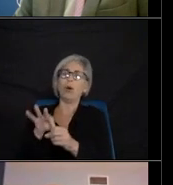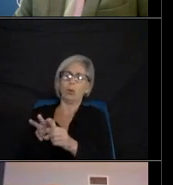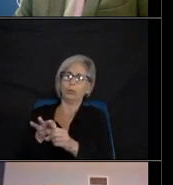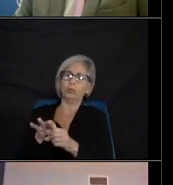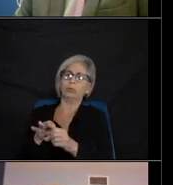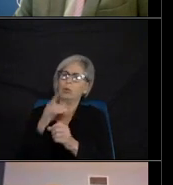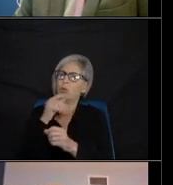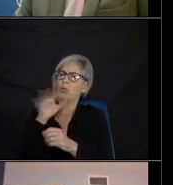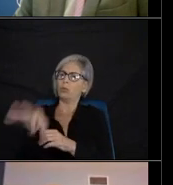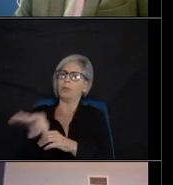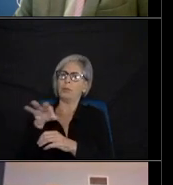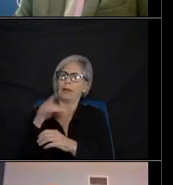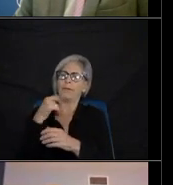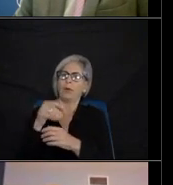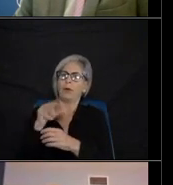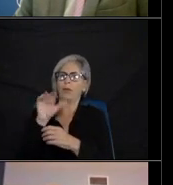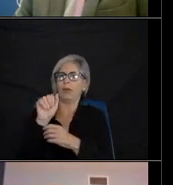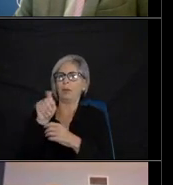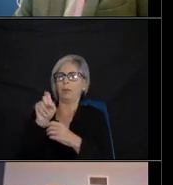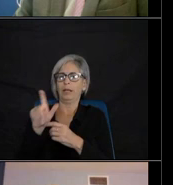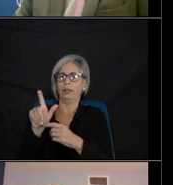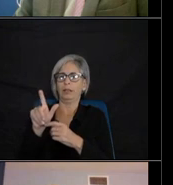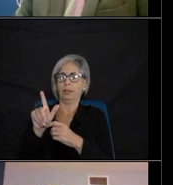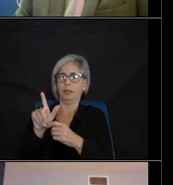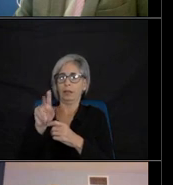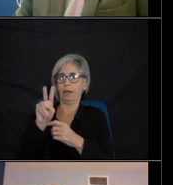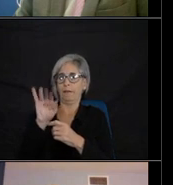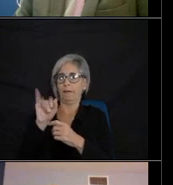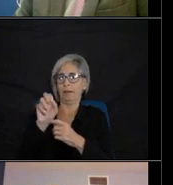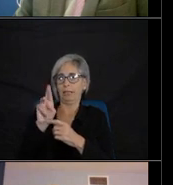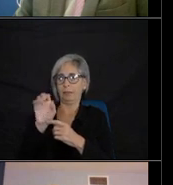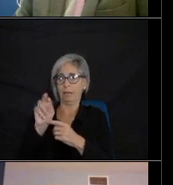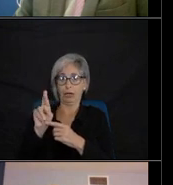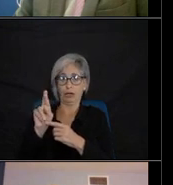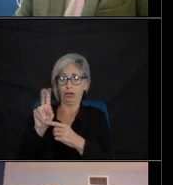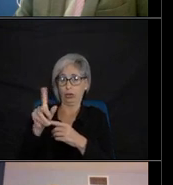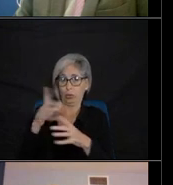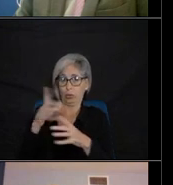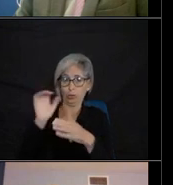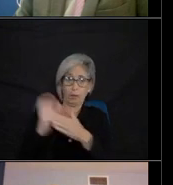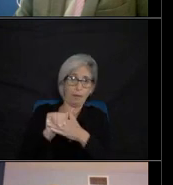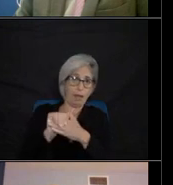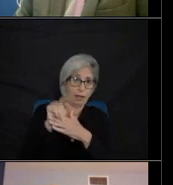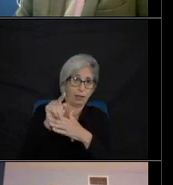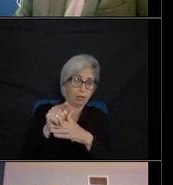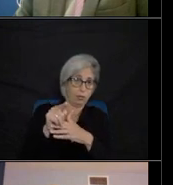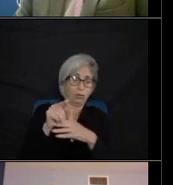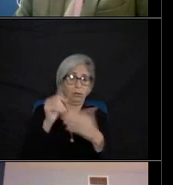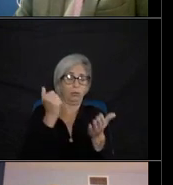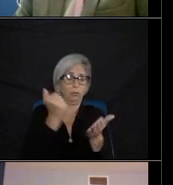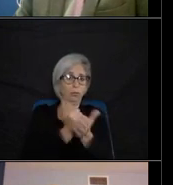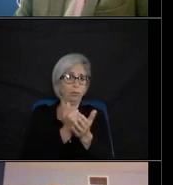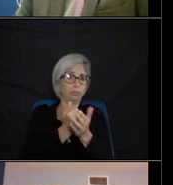designation. So, Vice Mayor, would you like to amend your motion to approve the